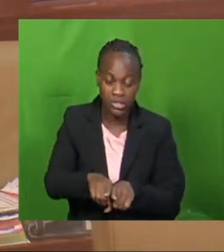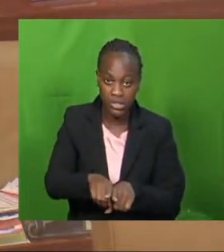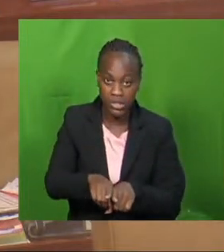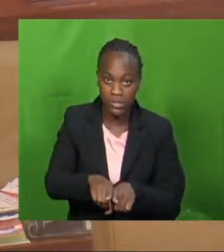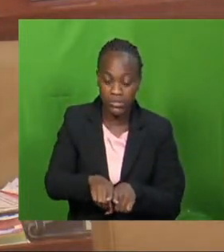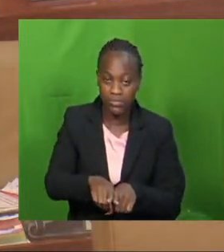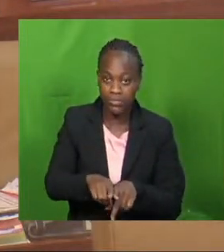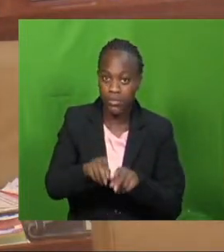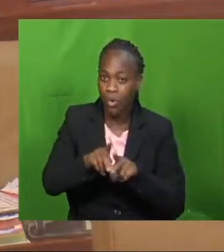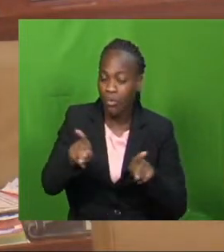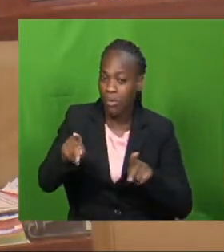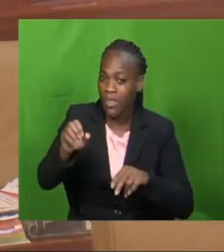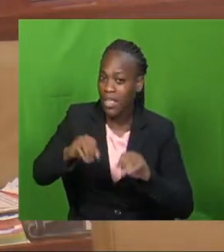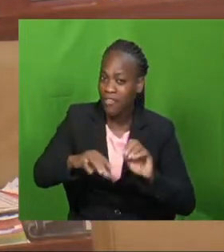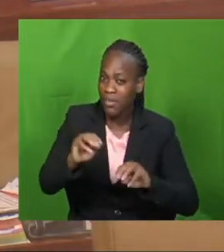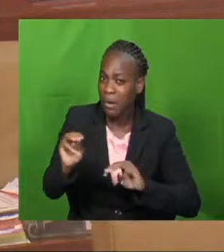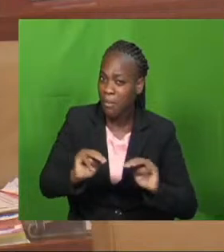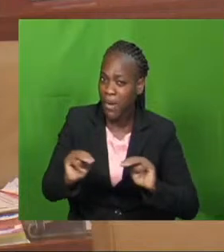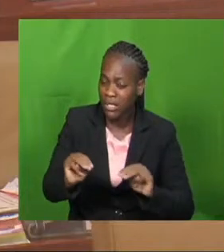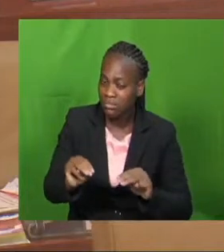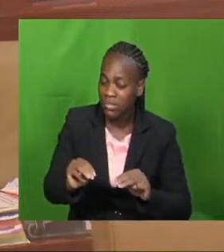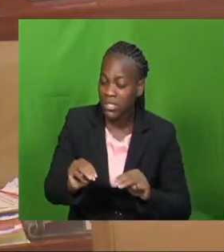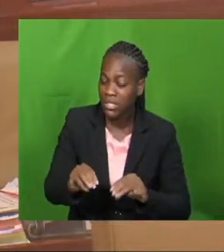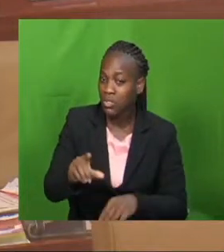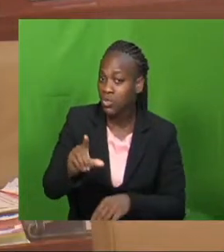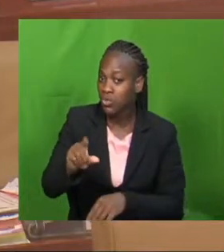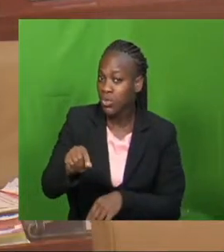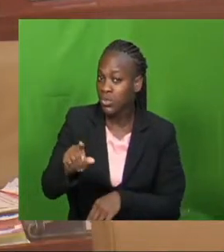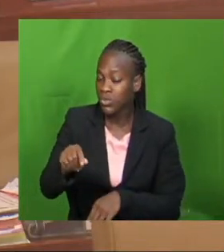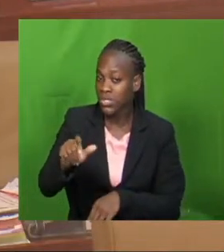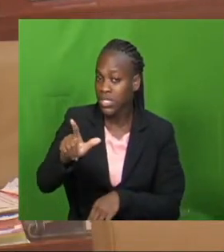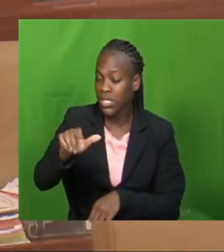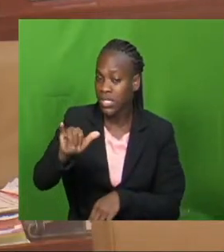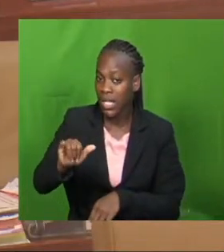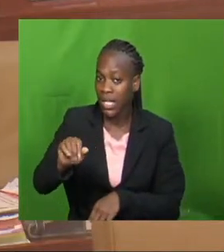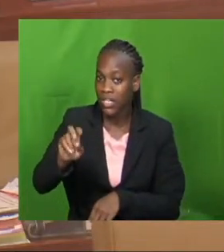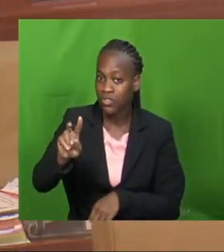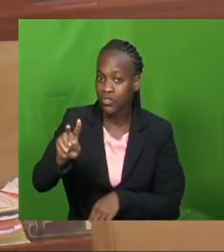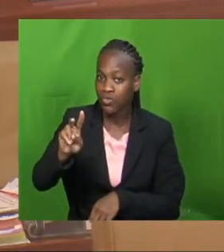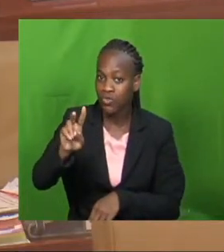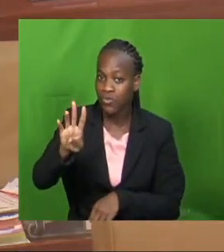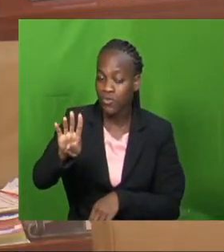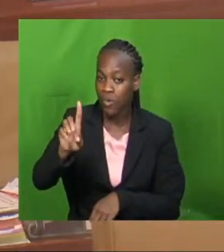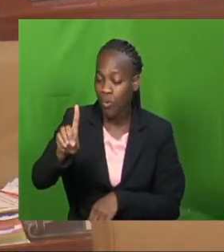Regulations 2020 LI 2411 requires,